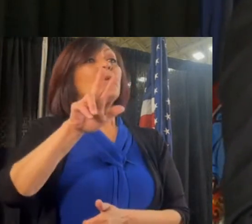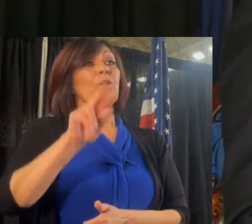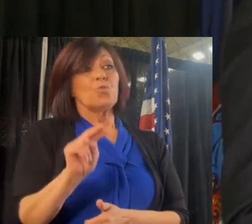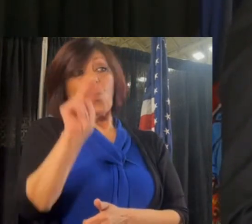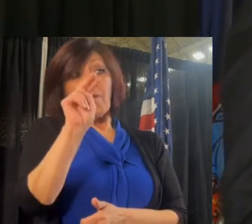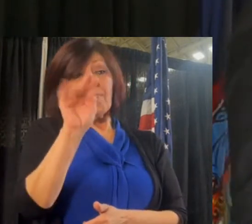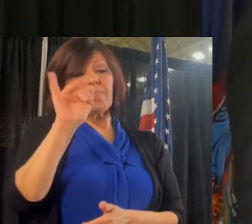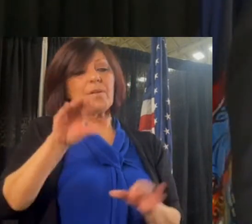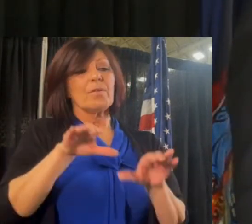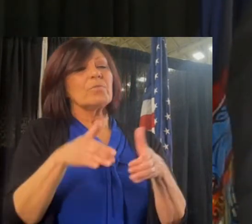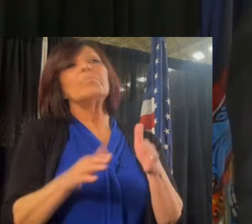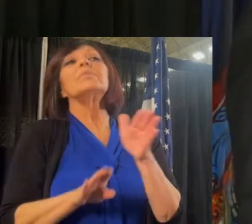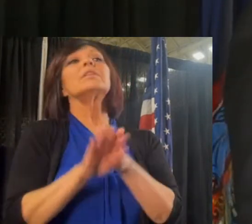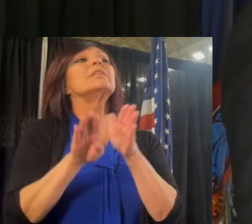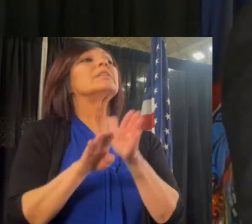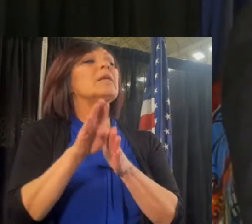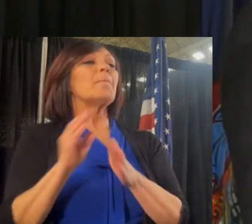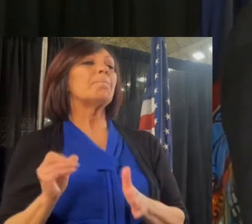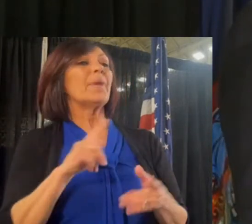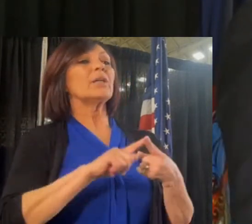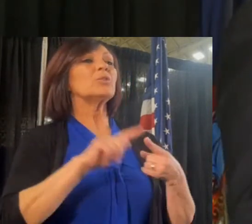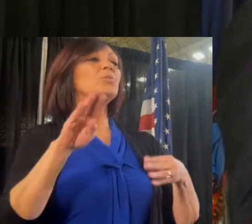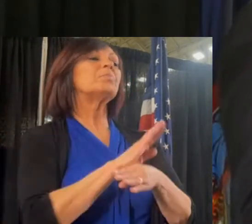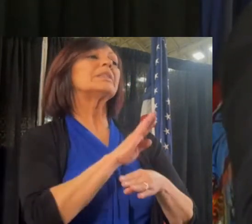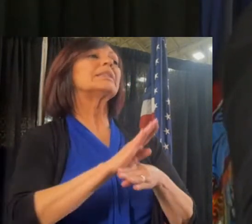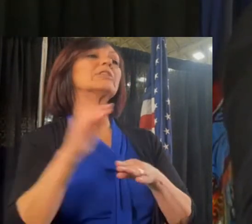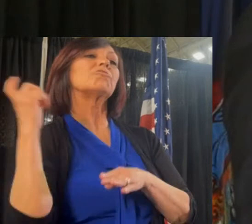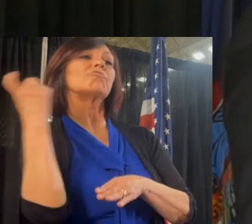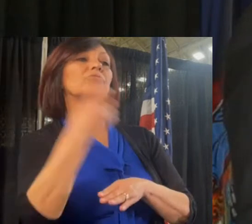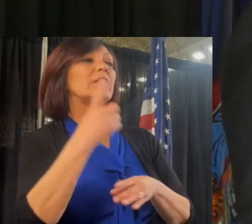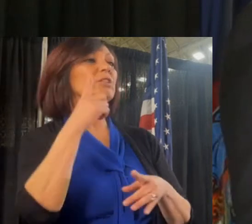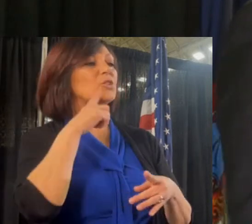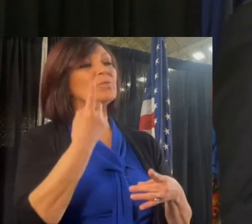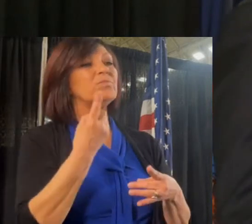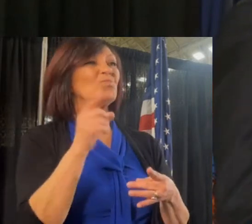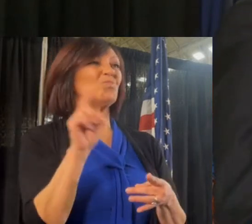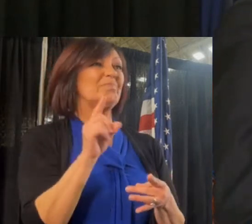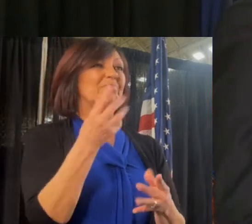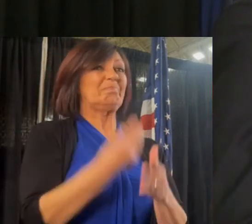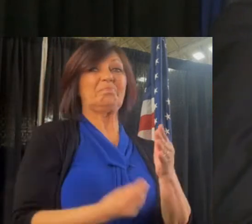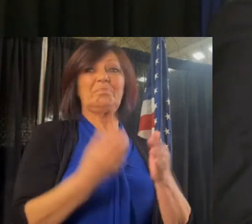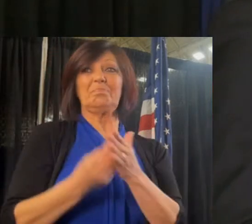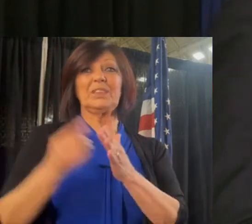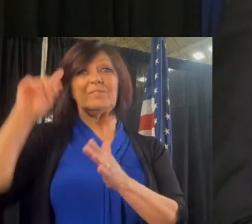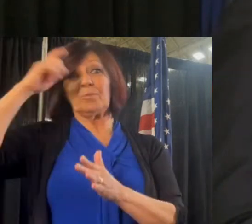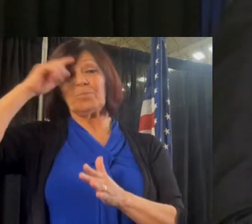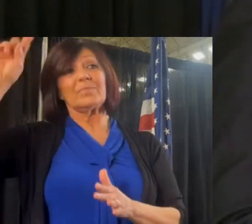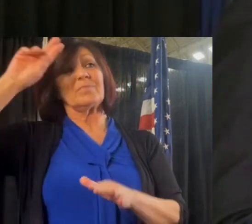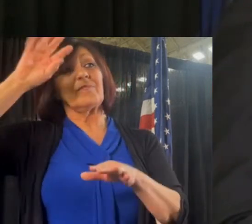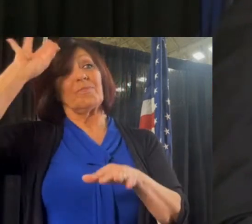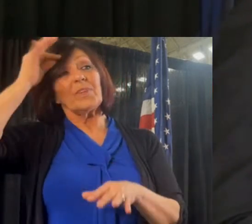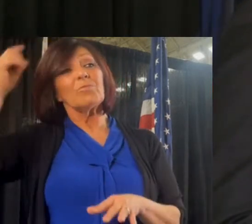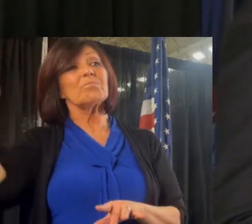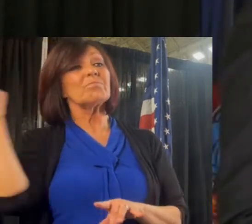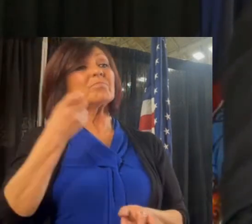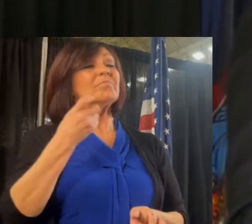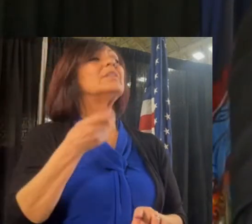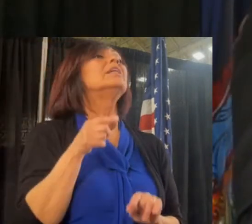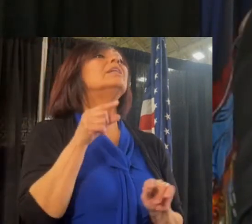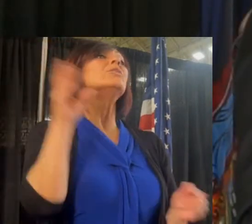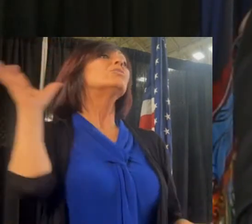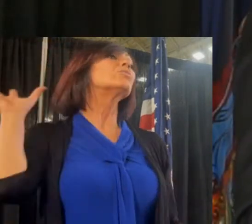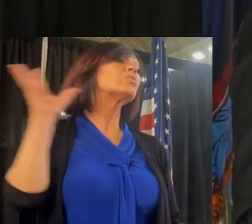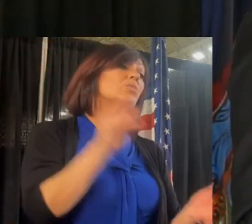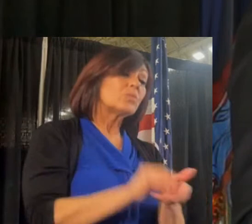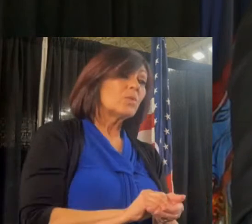the group developed a back-to-business grant program to make up for the gaps in the federal Paycheck Protection Program. In